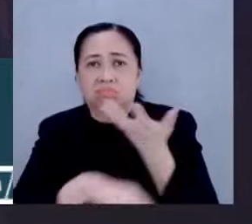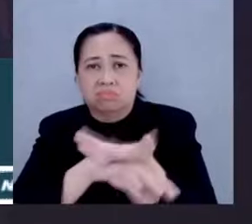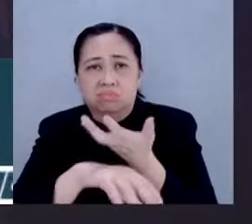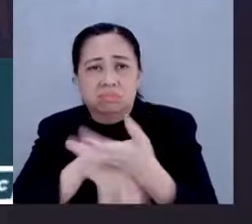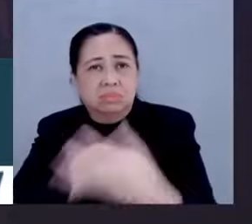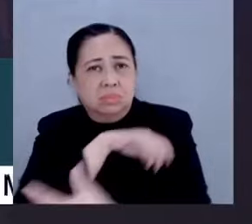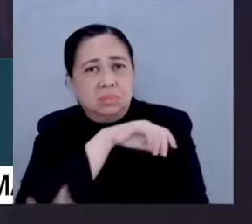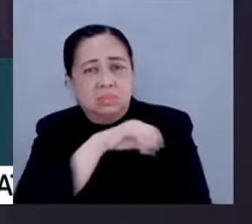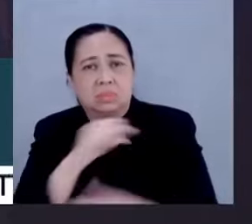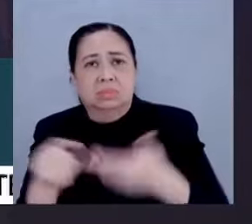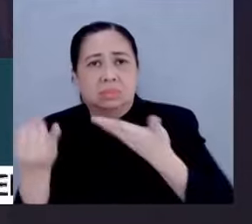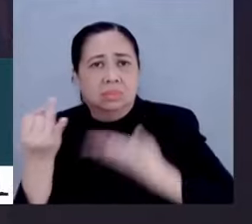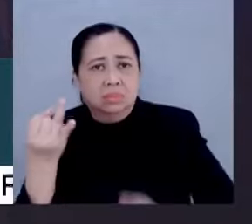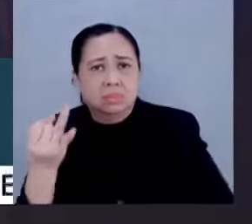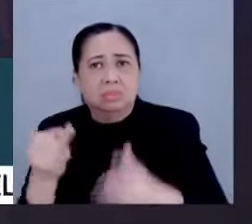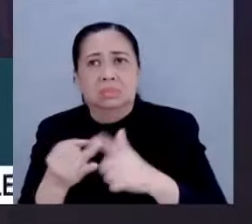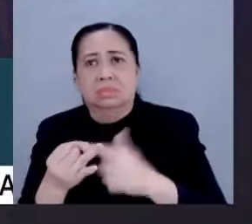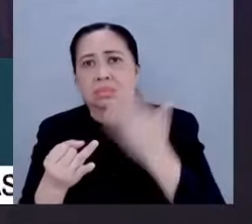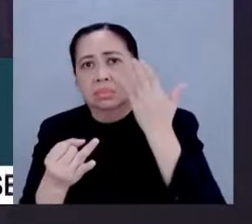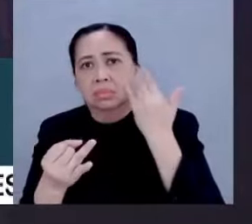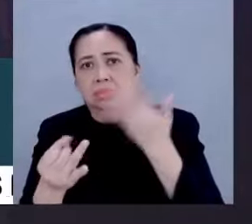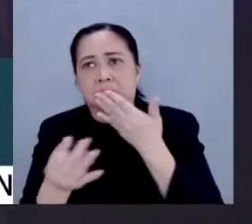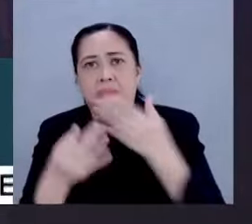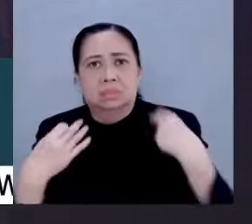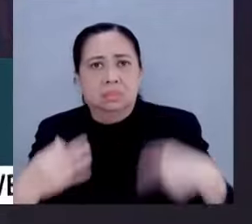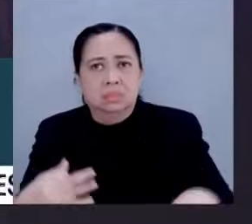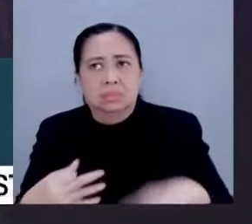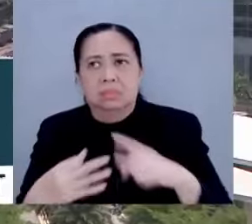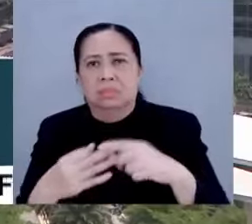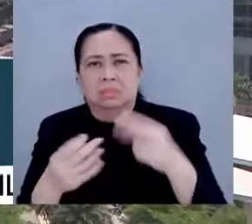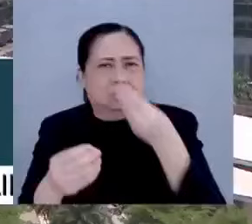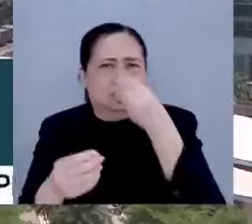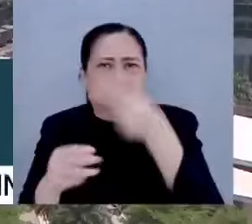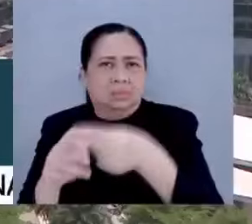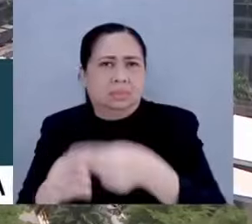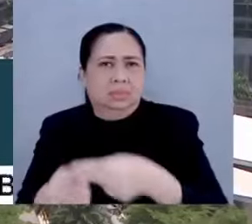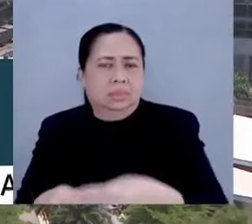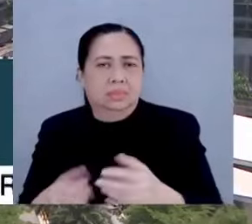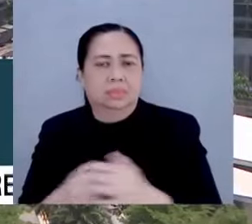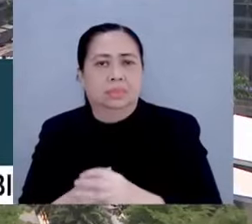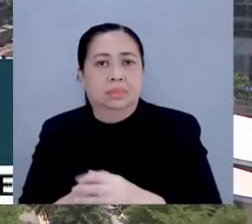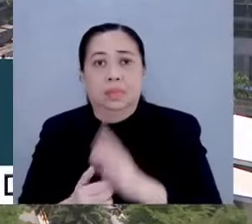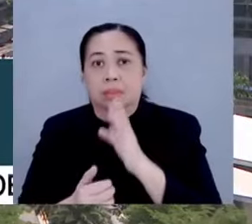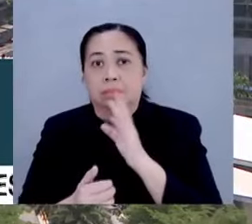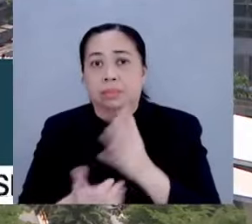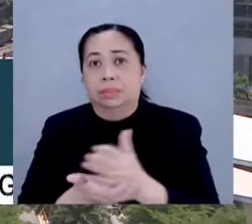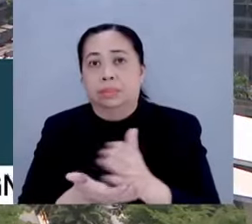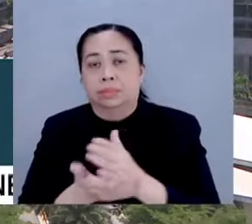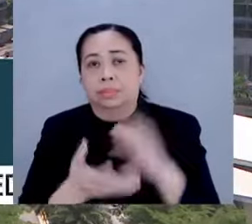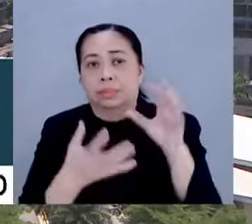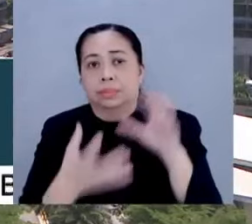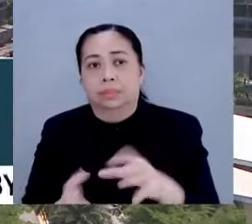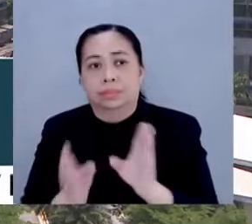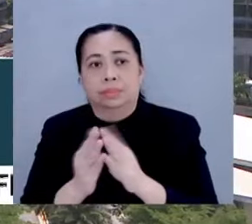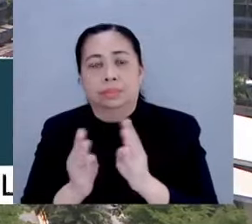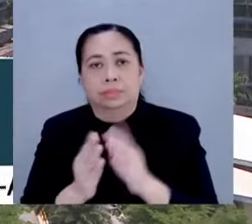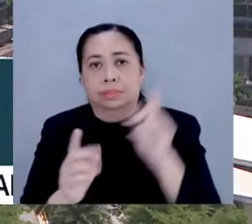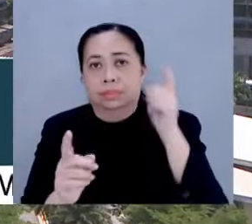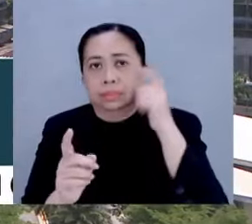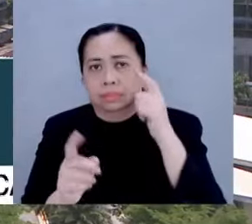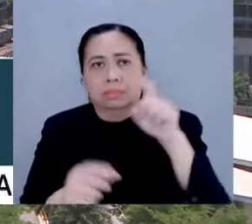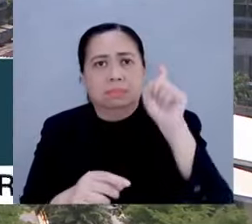hunger, inadequate healthcare, to name just a few. Speakers at the Shared Prosperity Summit say government should